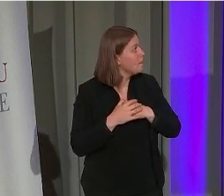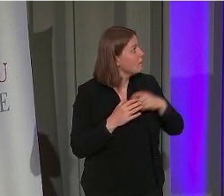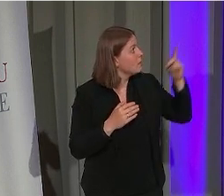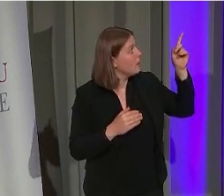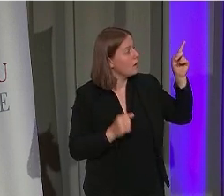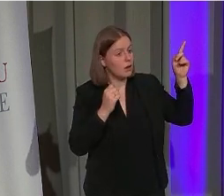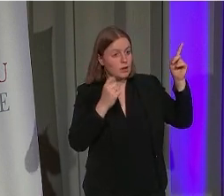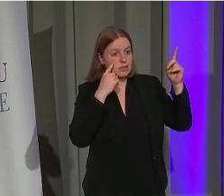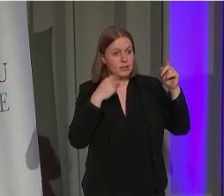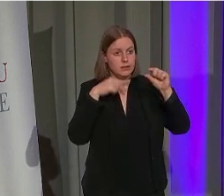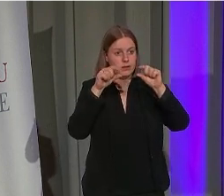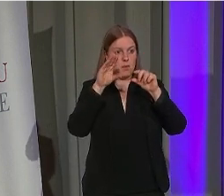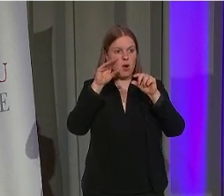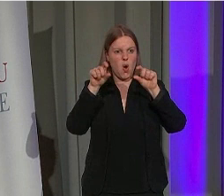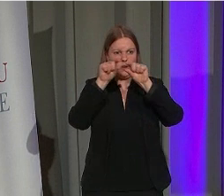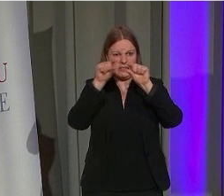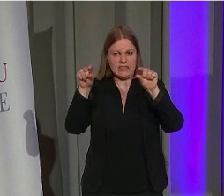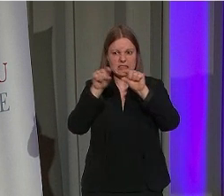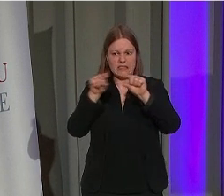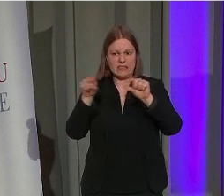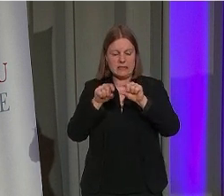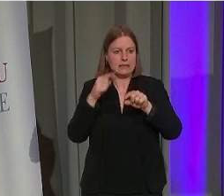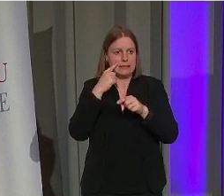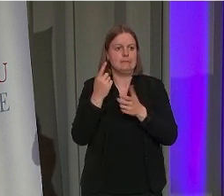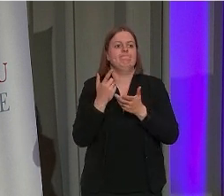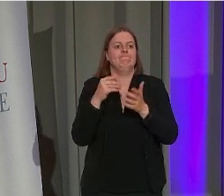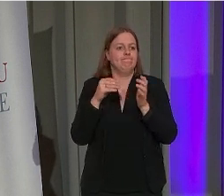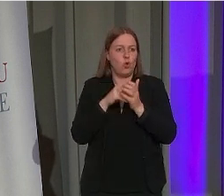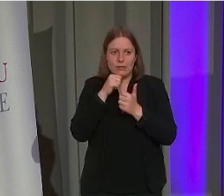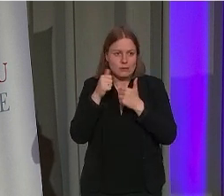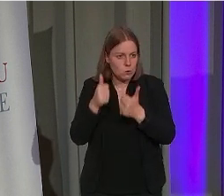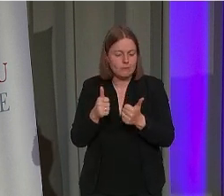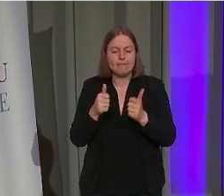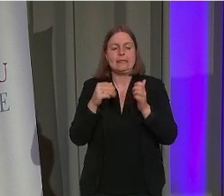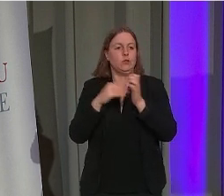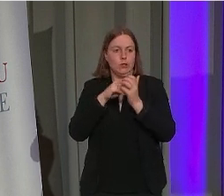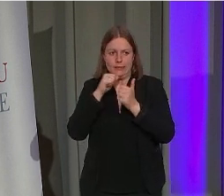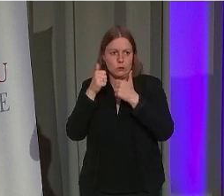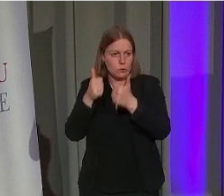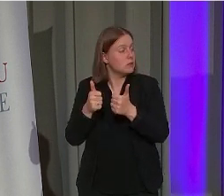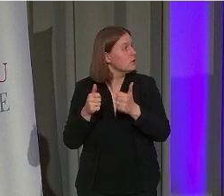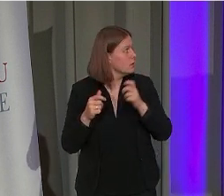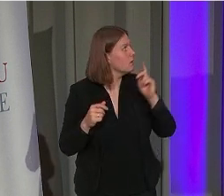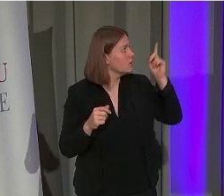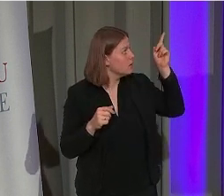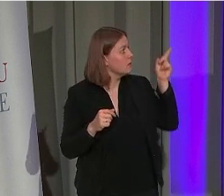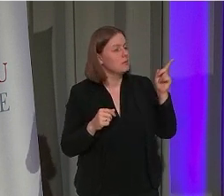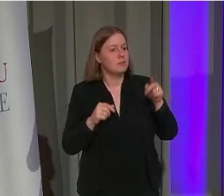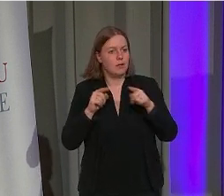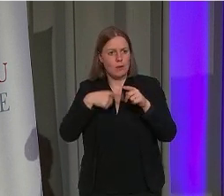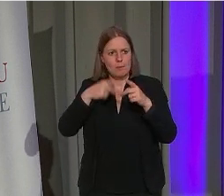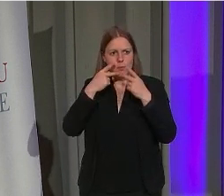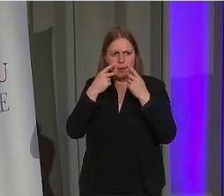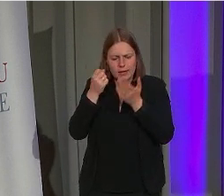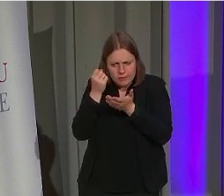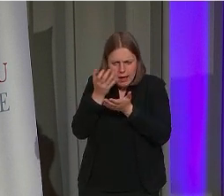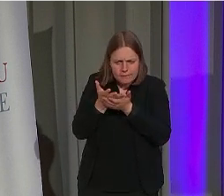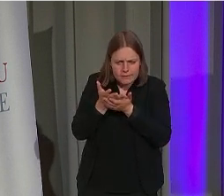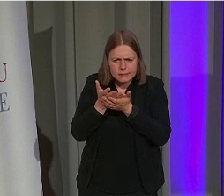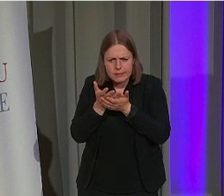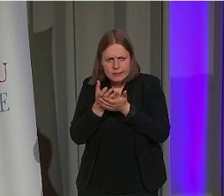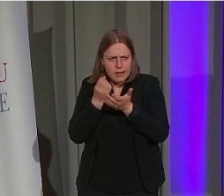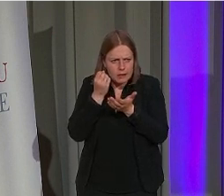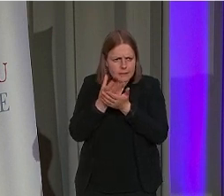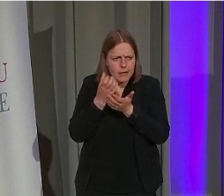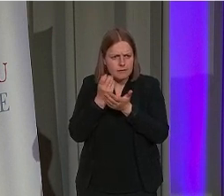also translated this into the needs for the tourists. And in blue you see what is still lacking.